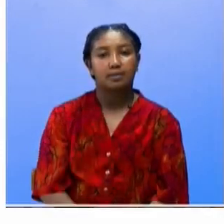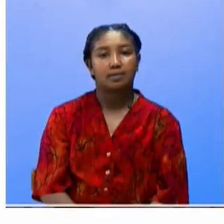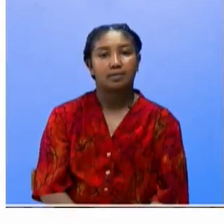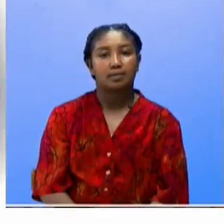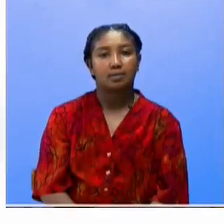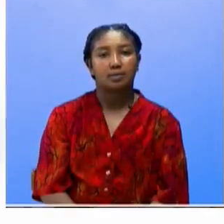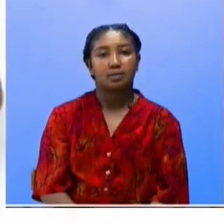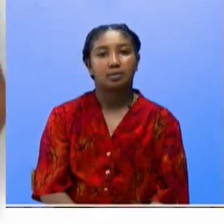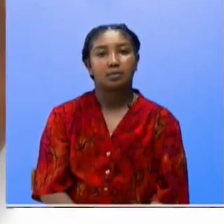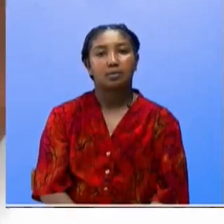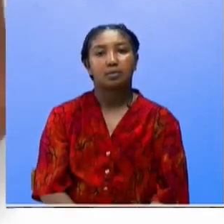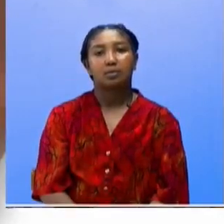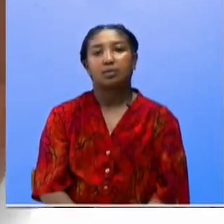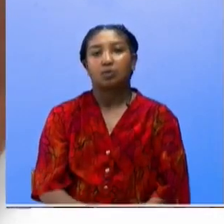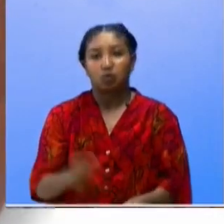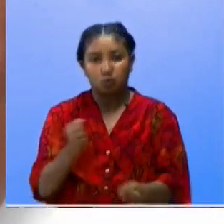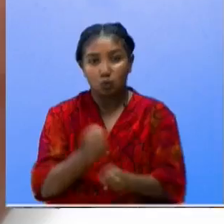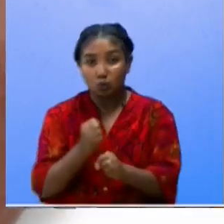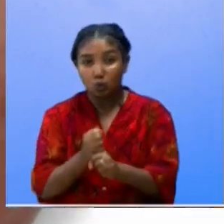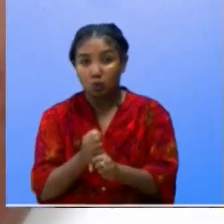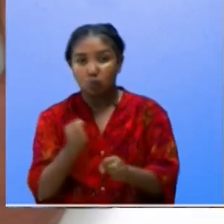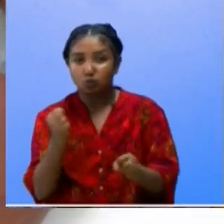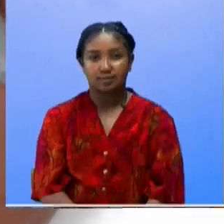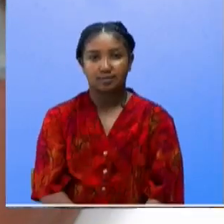to do the task